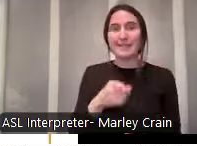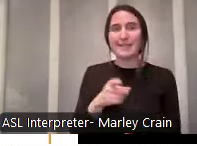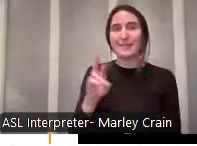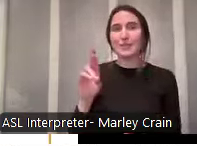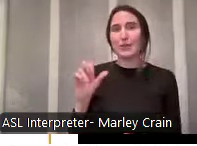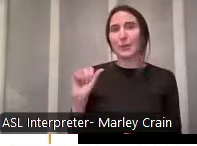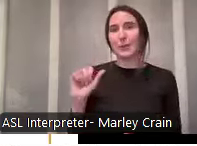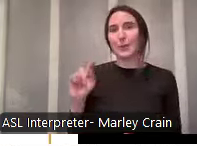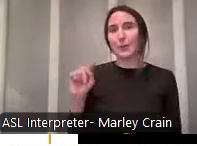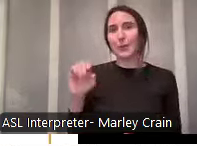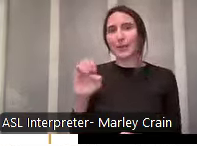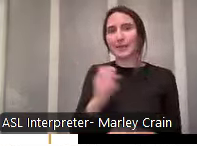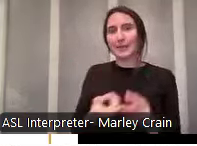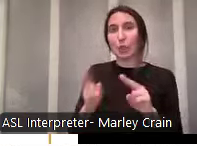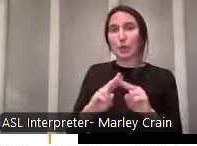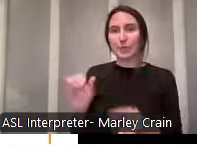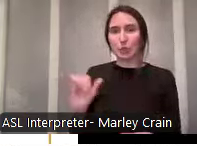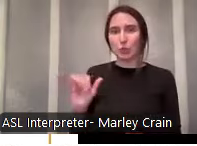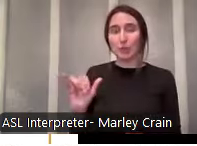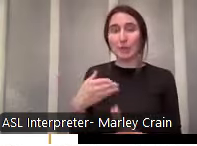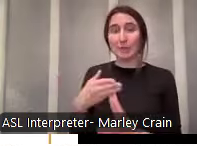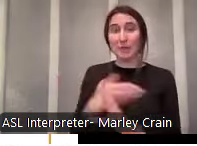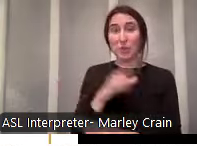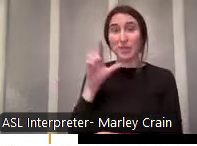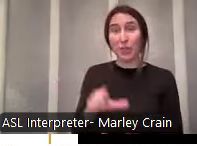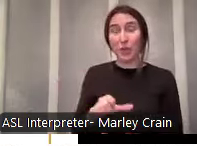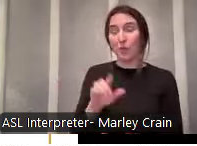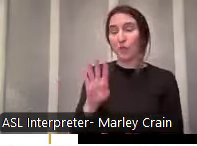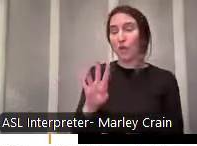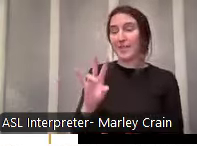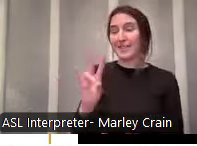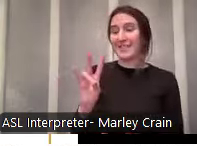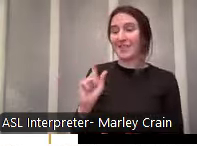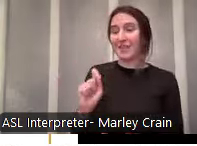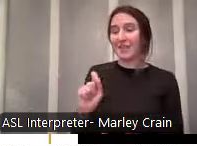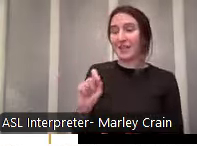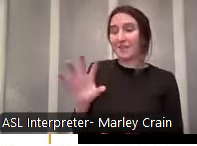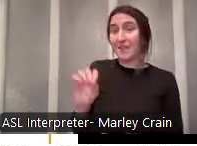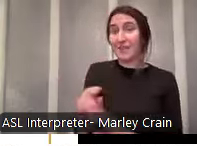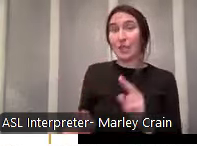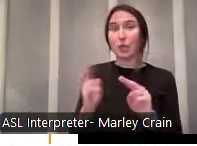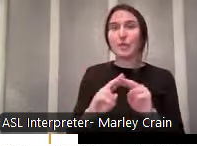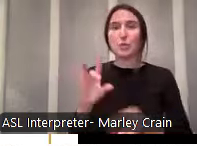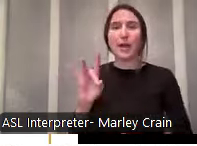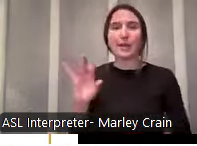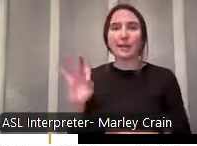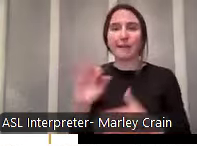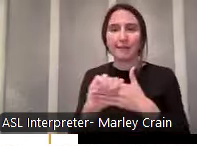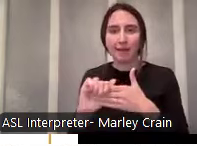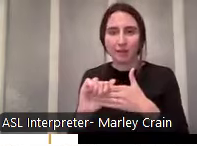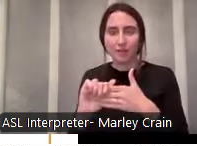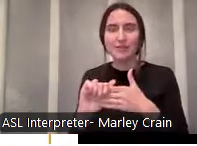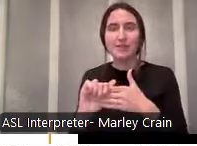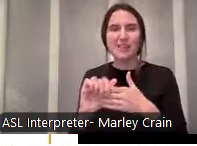up from a really low rate of $47.50 to $89. But from what I've heard, you can often get it increased